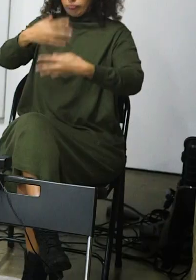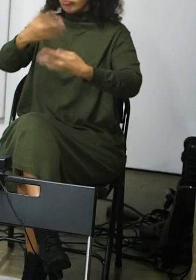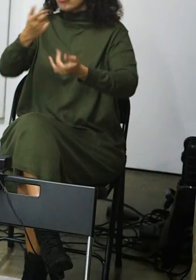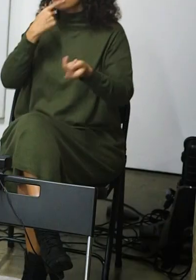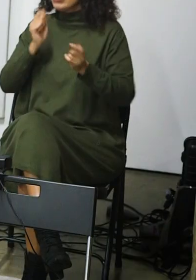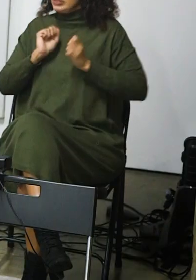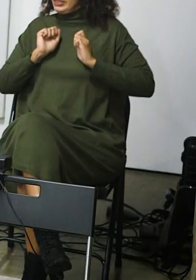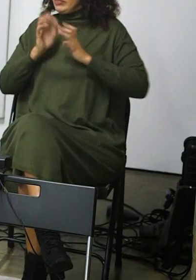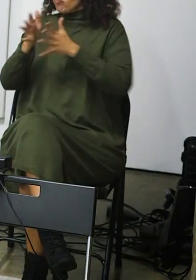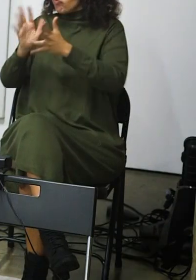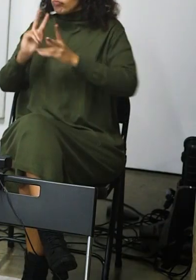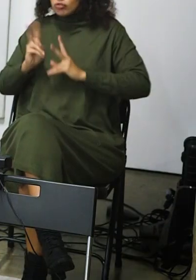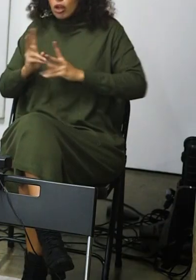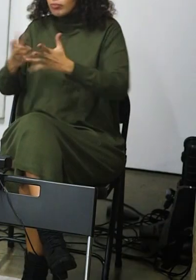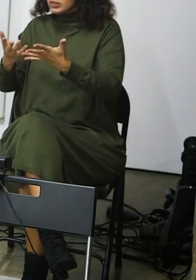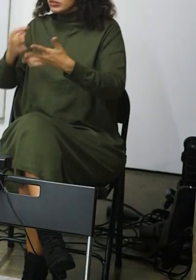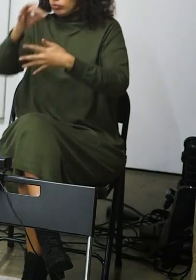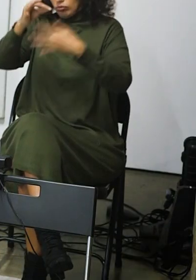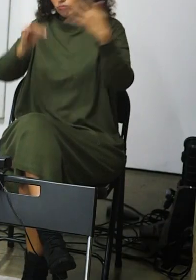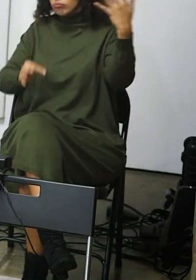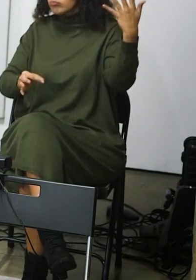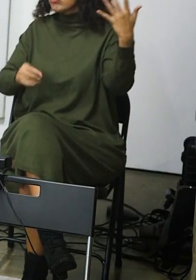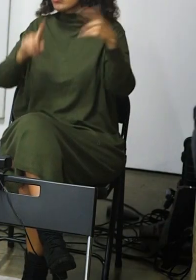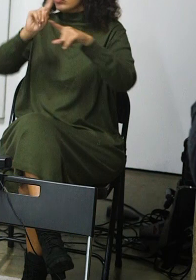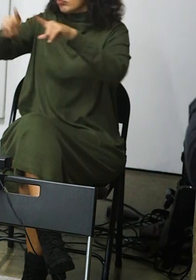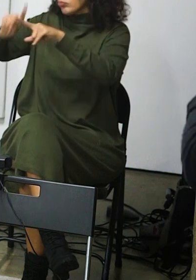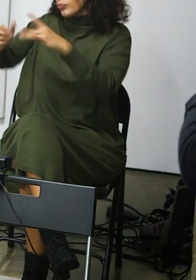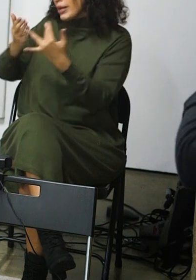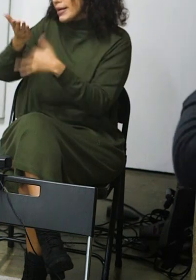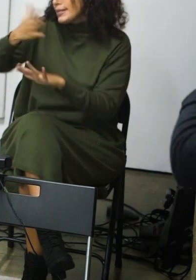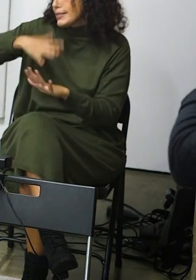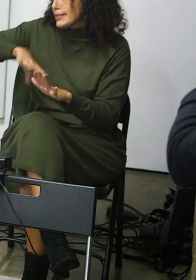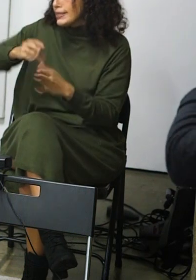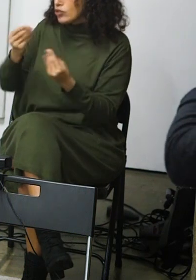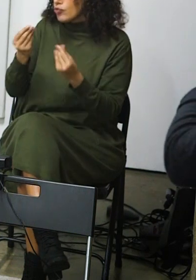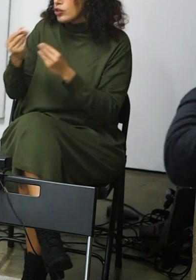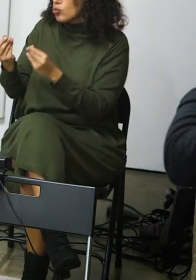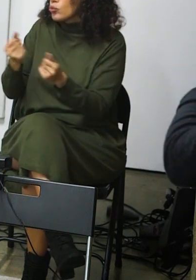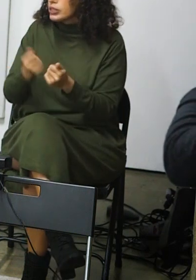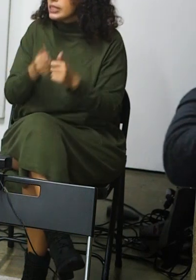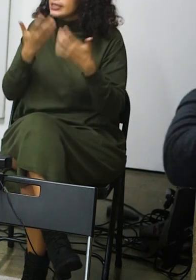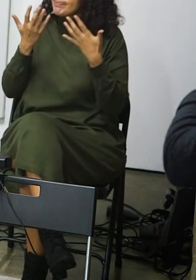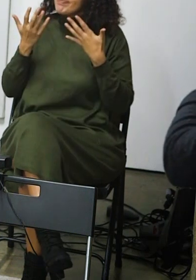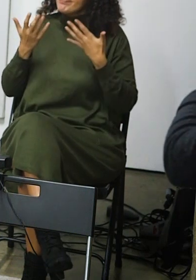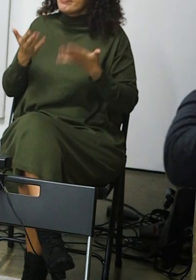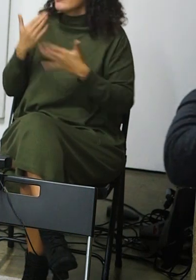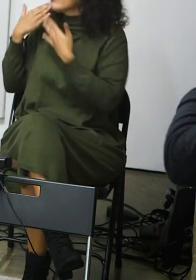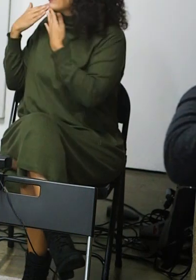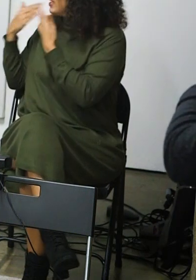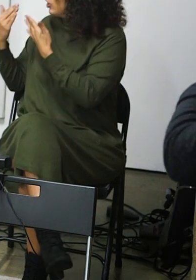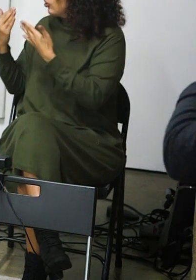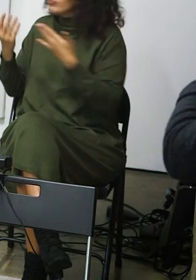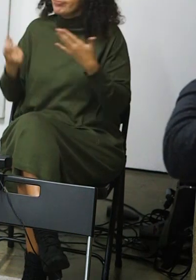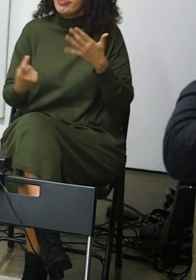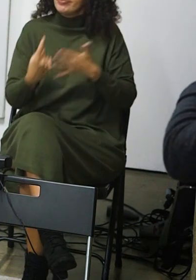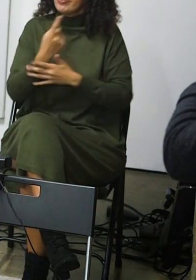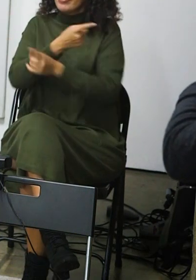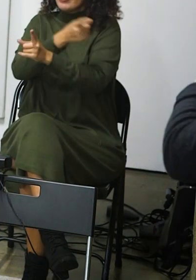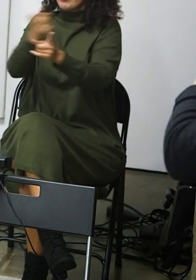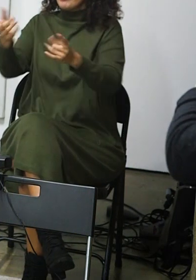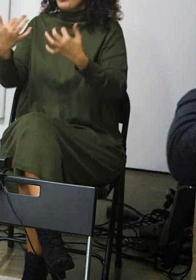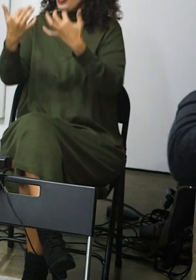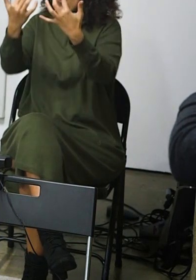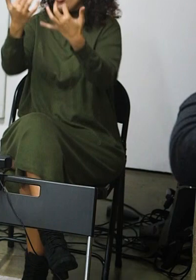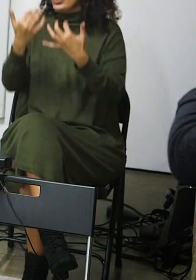start from that point. Definitely. Thank you. And maybe what I'll do is I'll give the opportunity for anyone in the room if they have any questions you'd like to